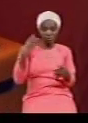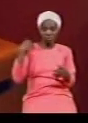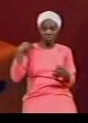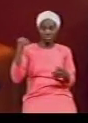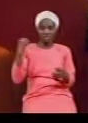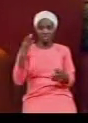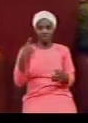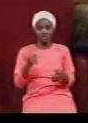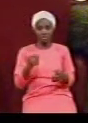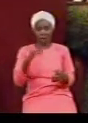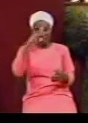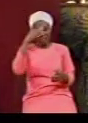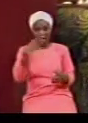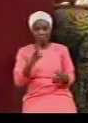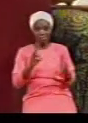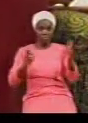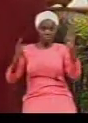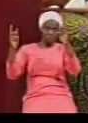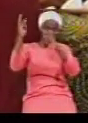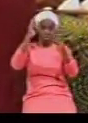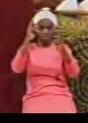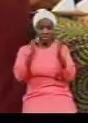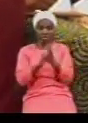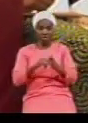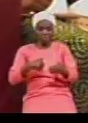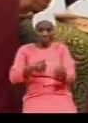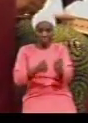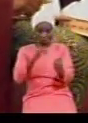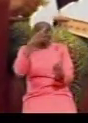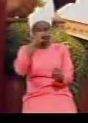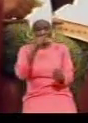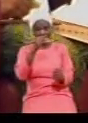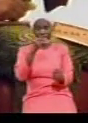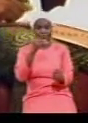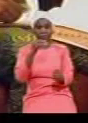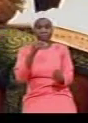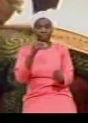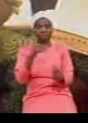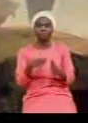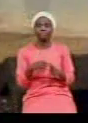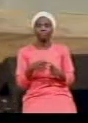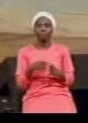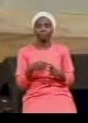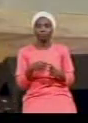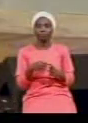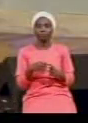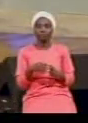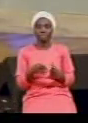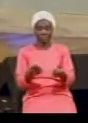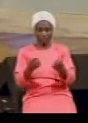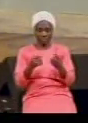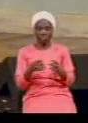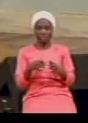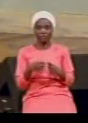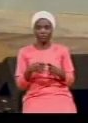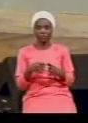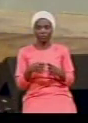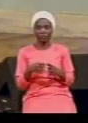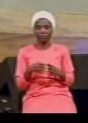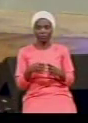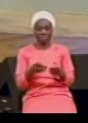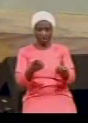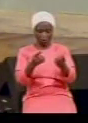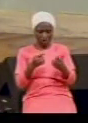of the men of war that went with him, come near, come near. Don't stay far